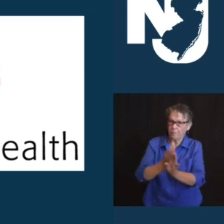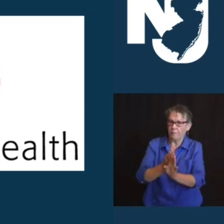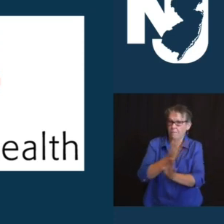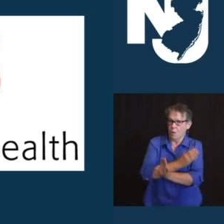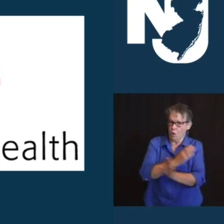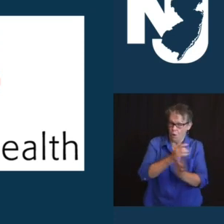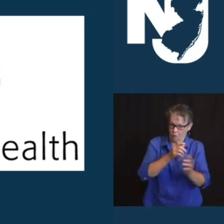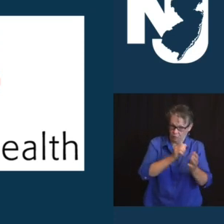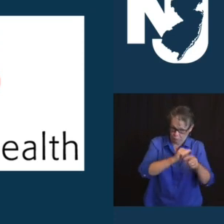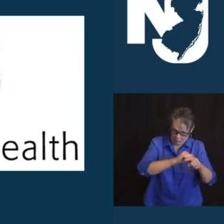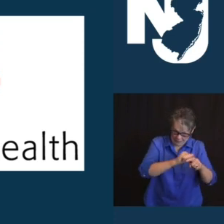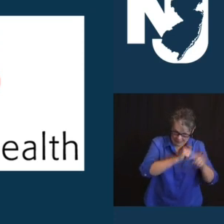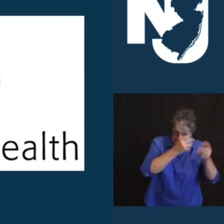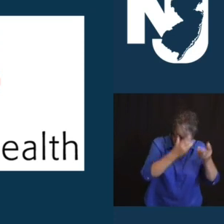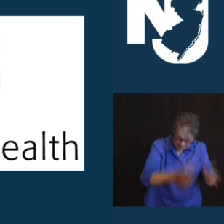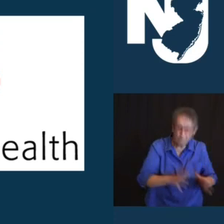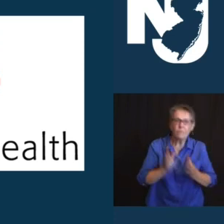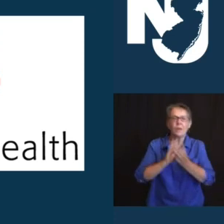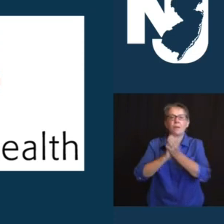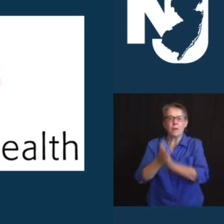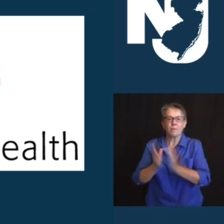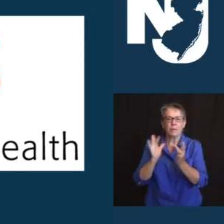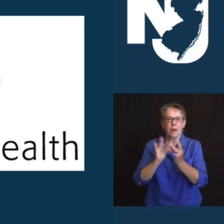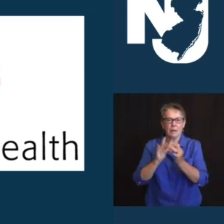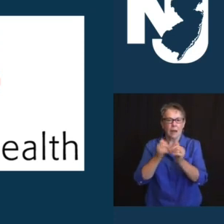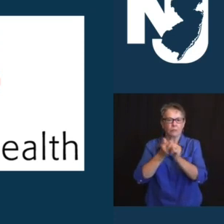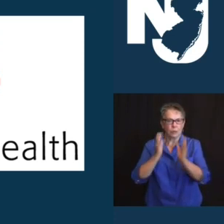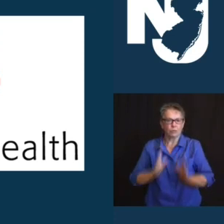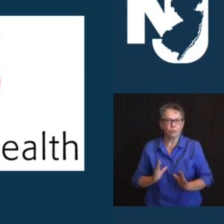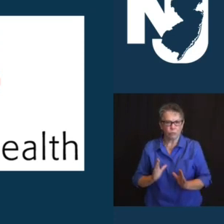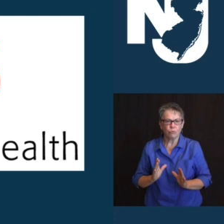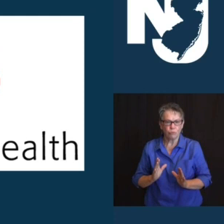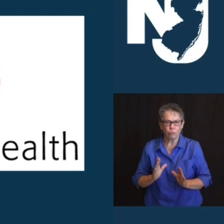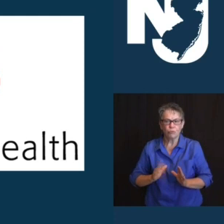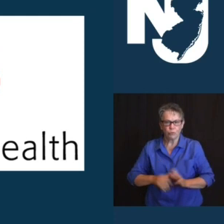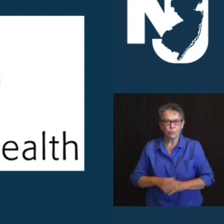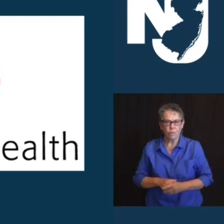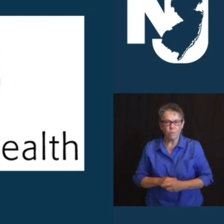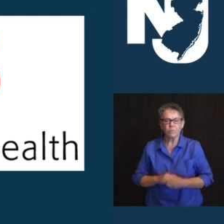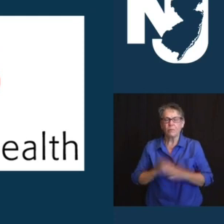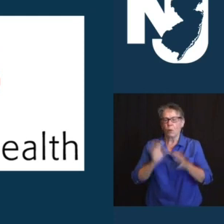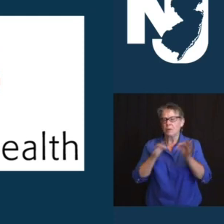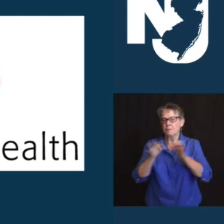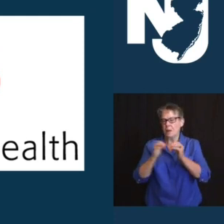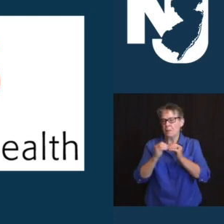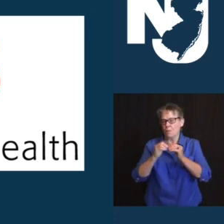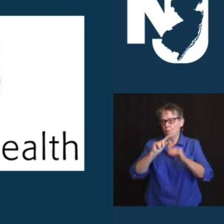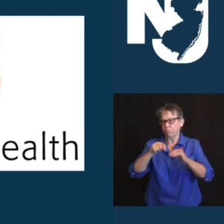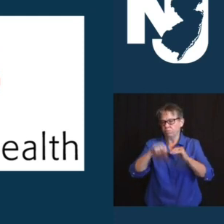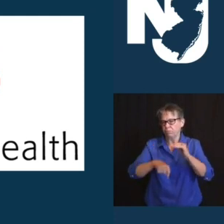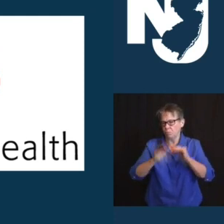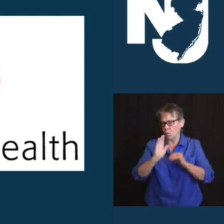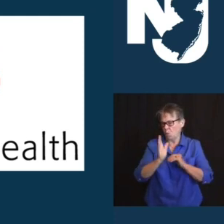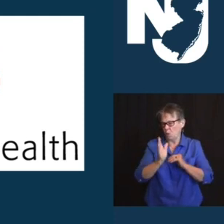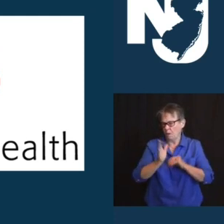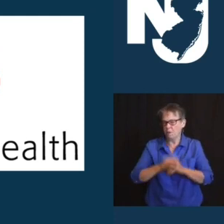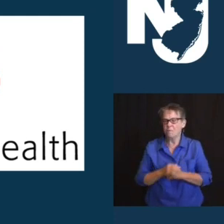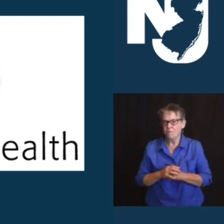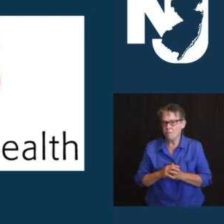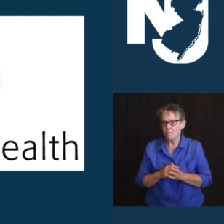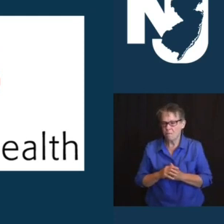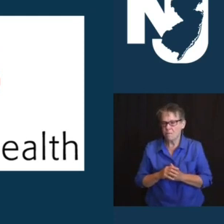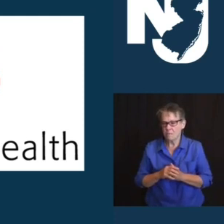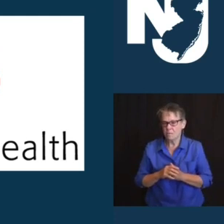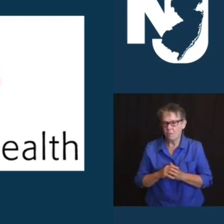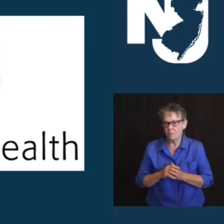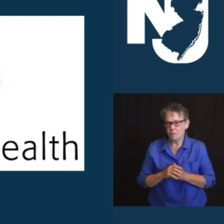moments, goes deeper than just a rote process. Our contact tracers are being immersed in the culture of the communities